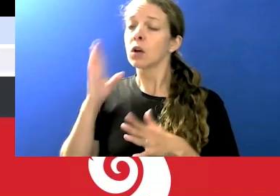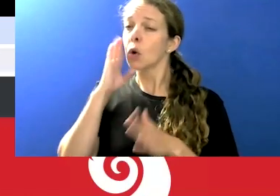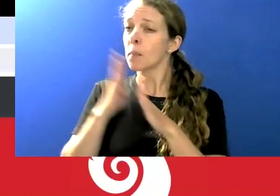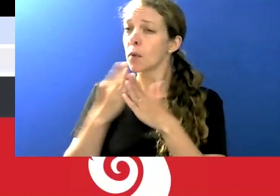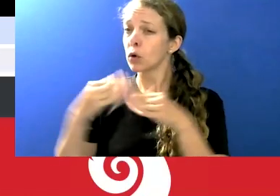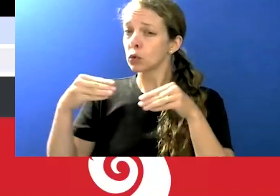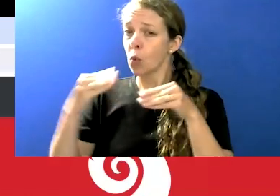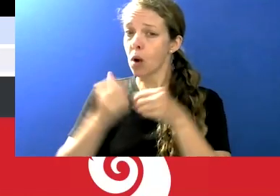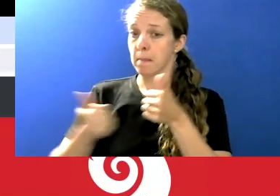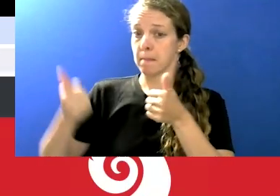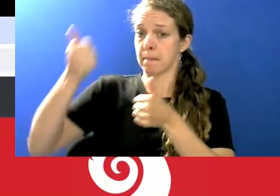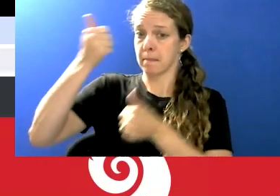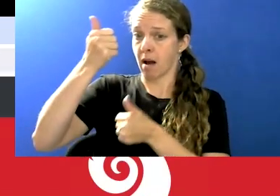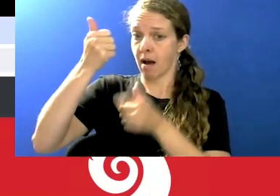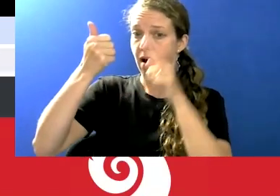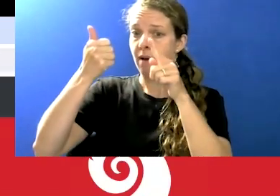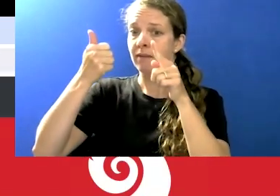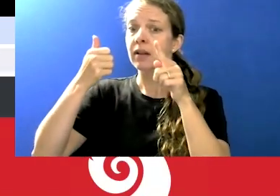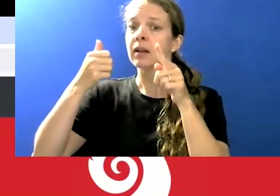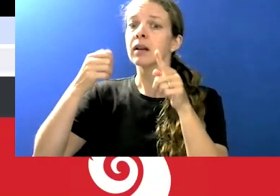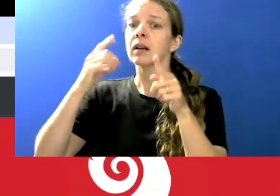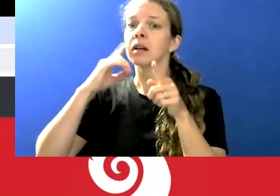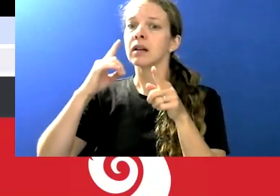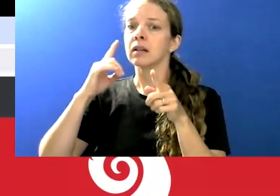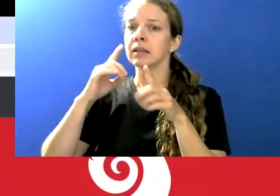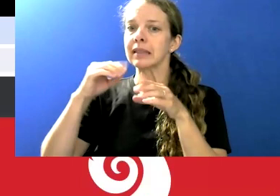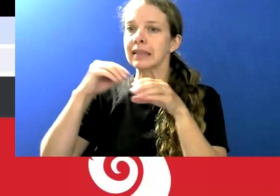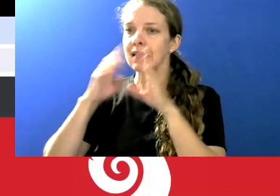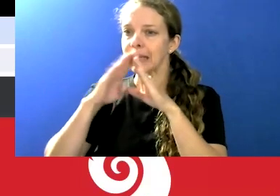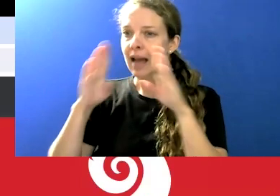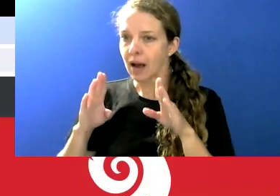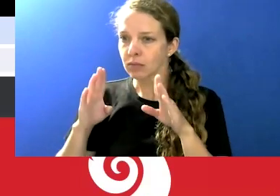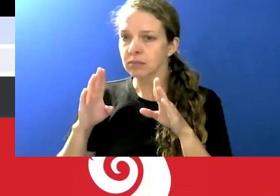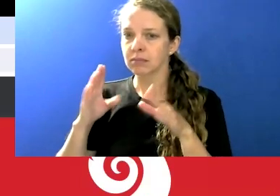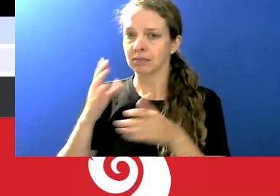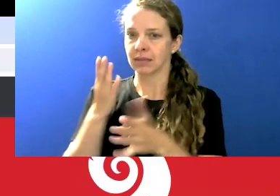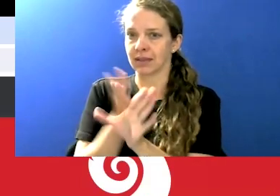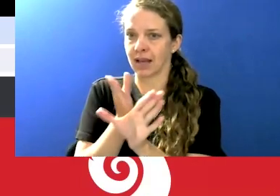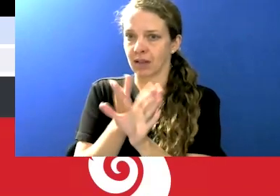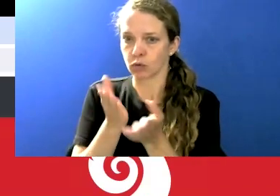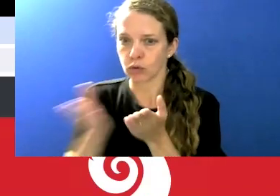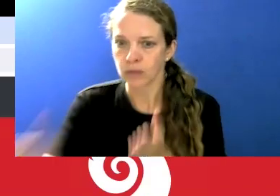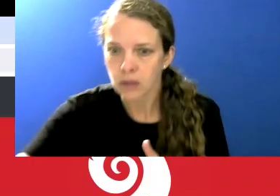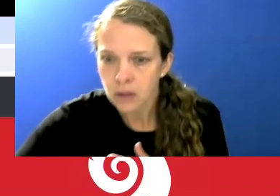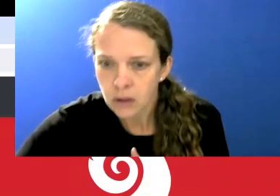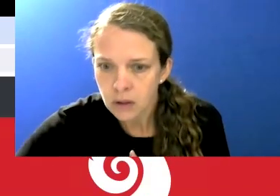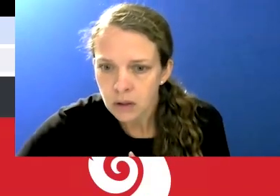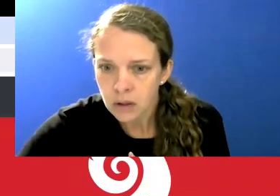rampart tree. We're in-house with psychological services, which they tell us that we're gonna move pretty soon to OAB.